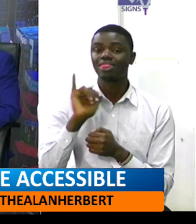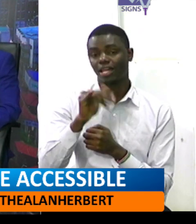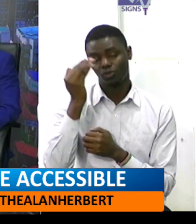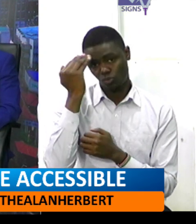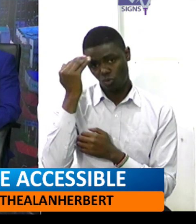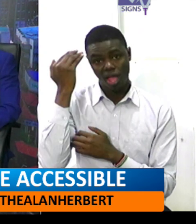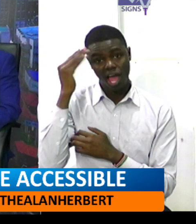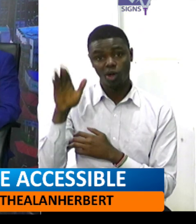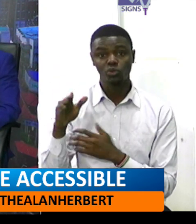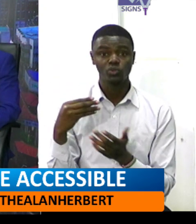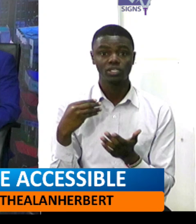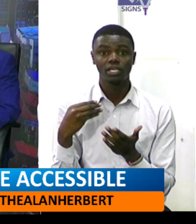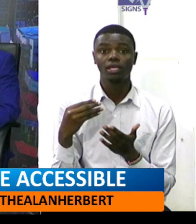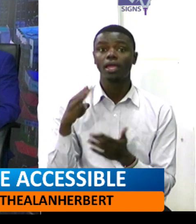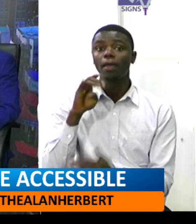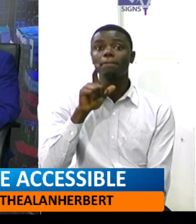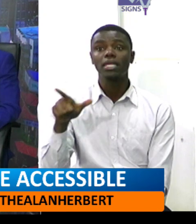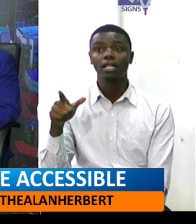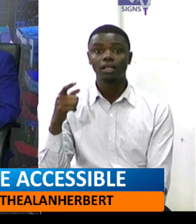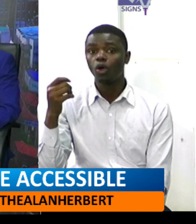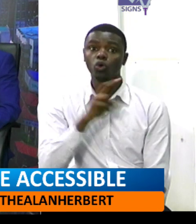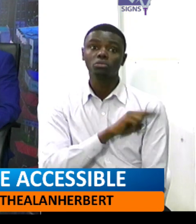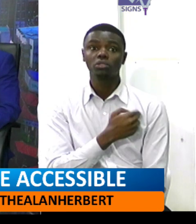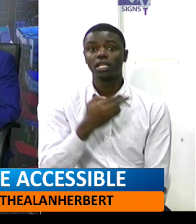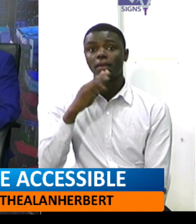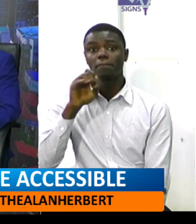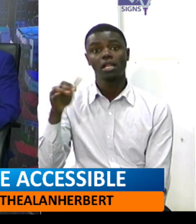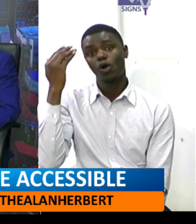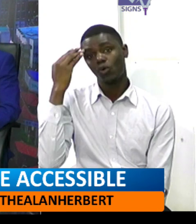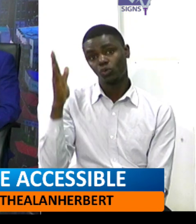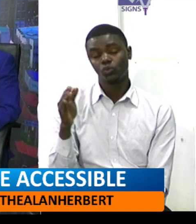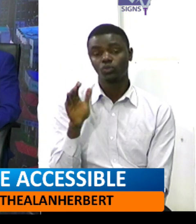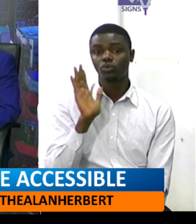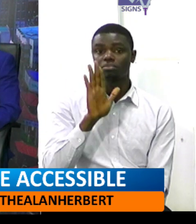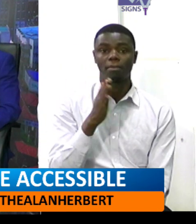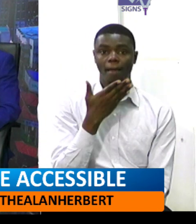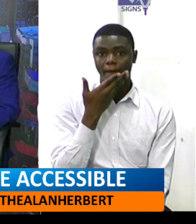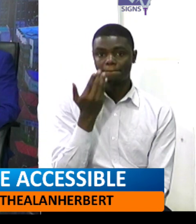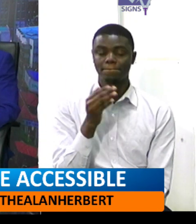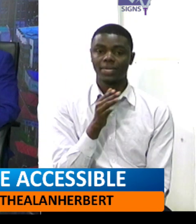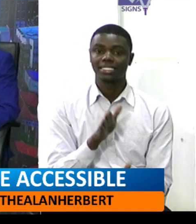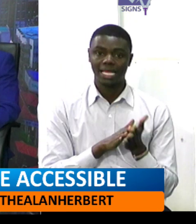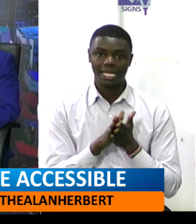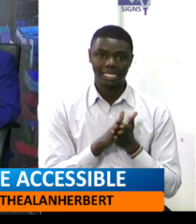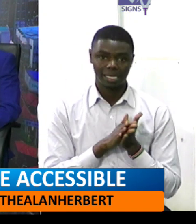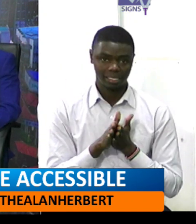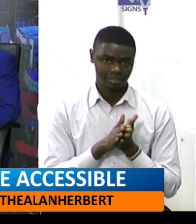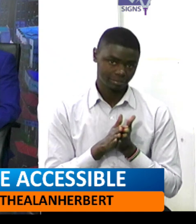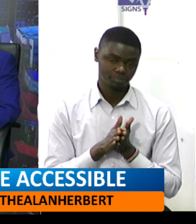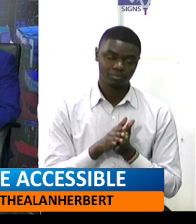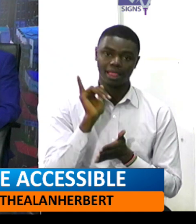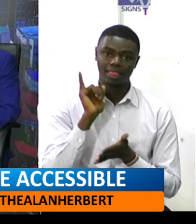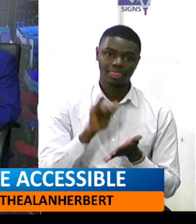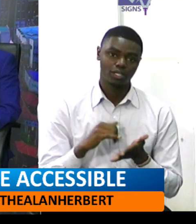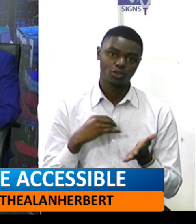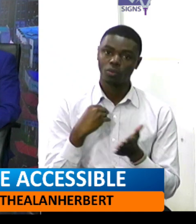don't know how much a medical bill can cost you. So it is in your best interest and in all of us' best interest that you